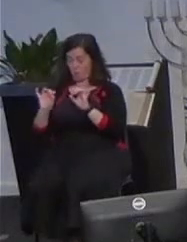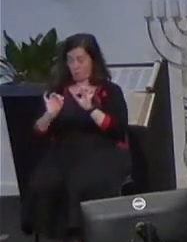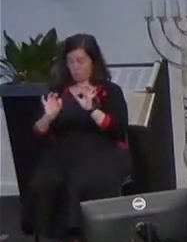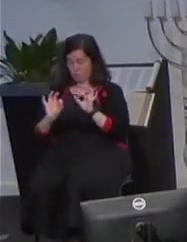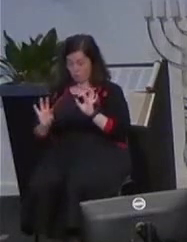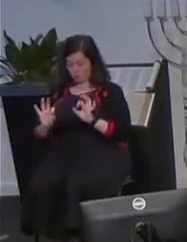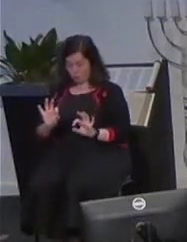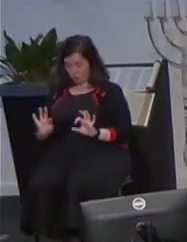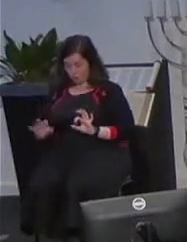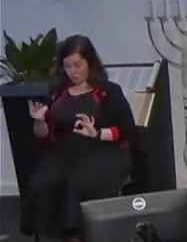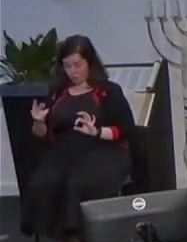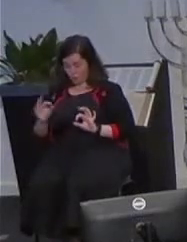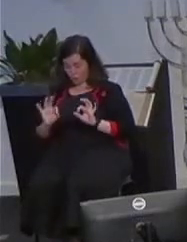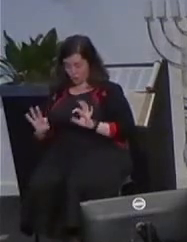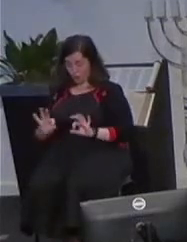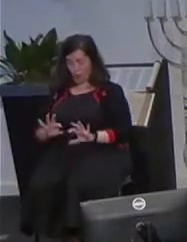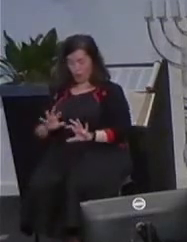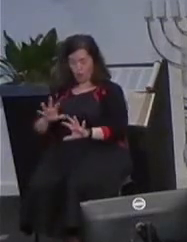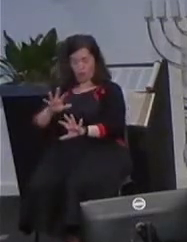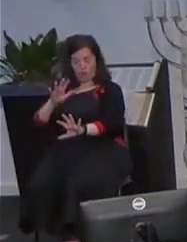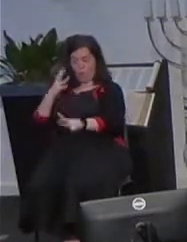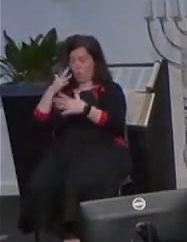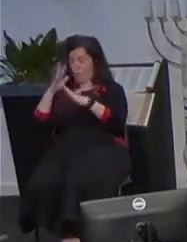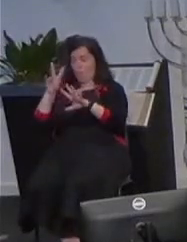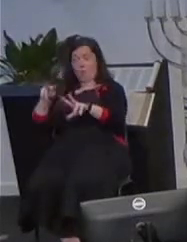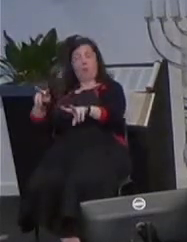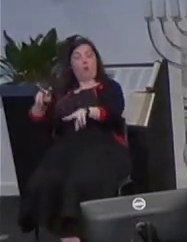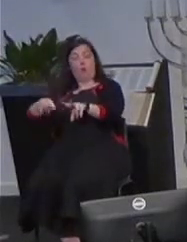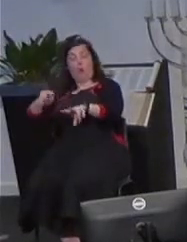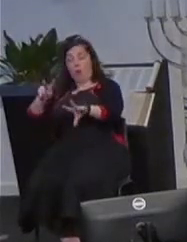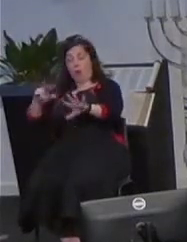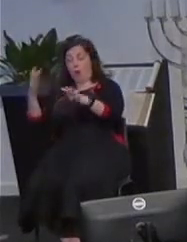precious jewels. It must have been something to see.